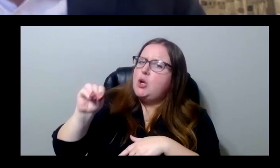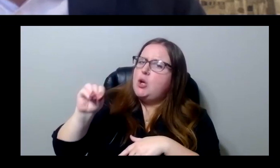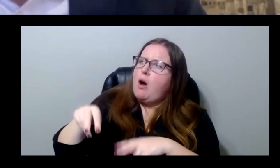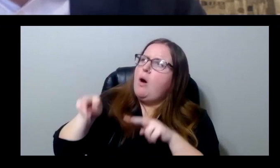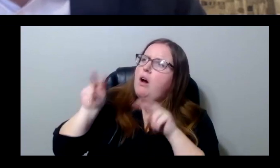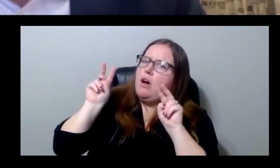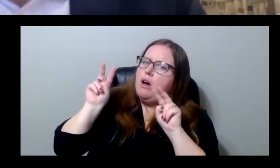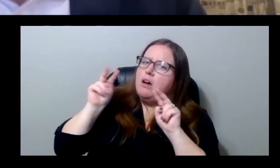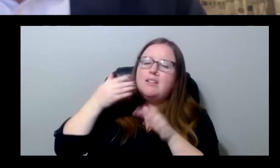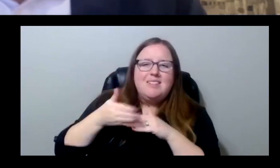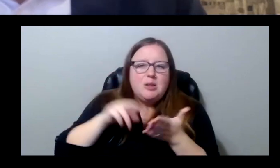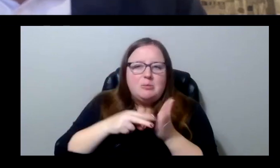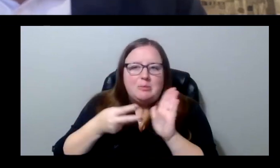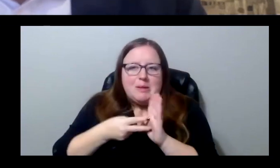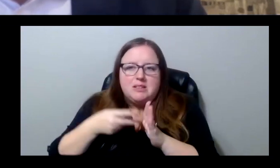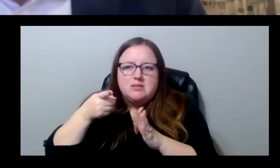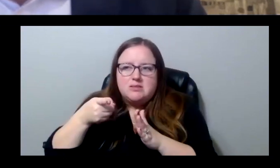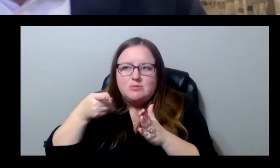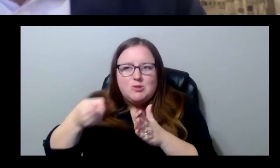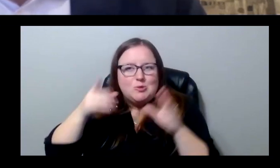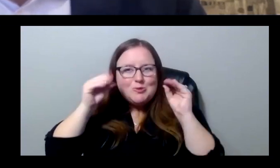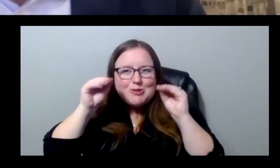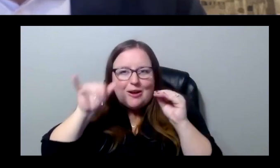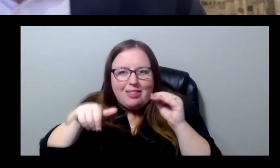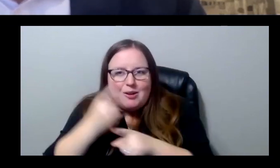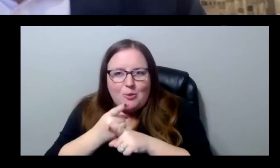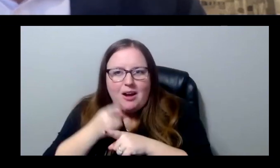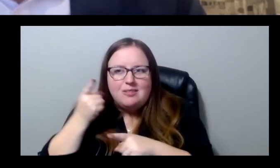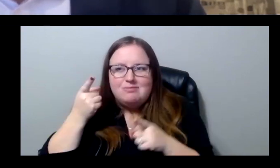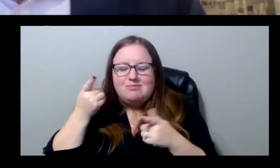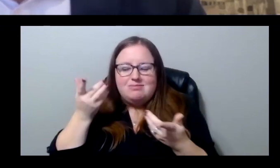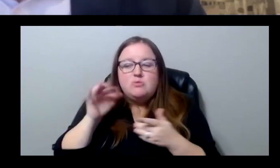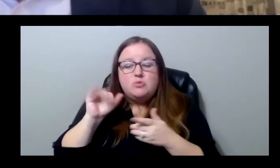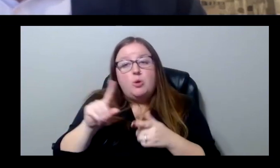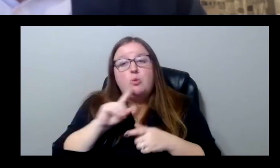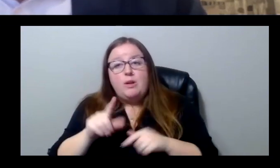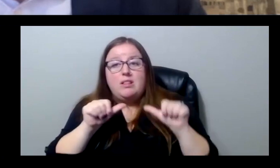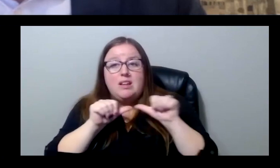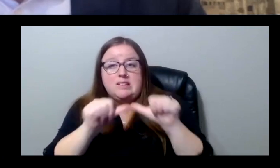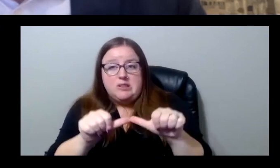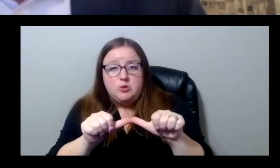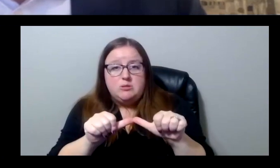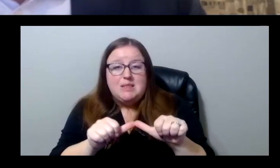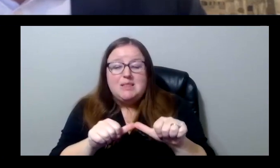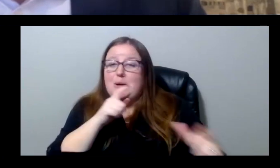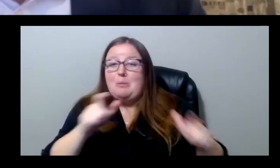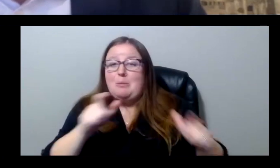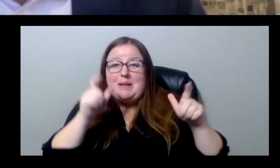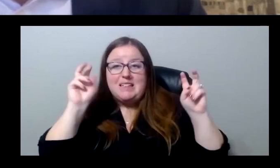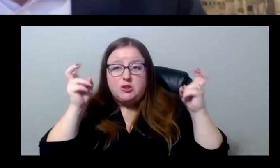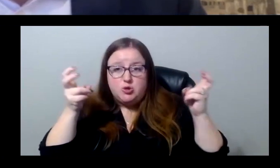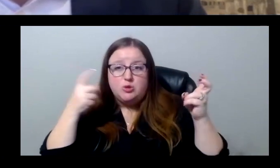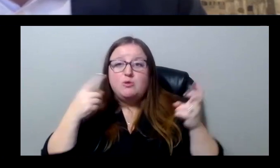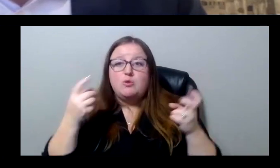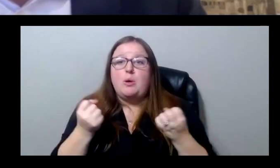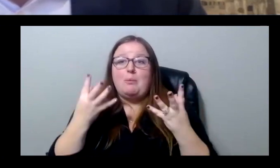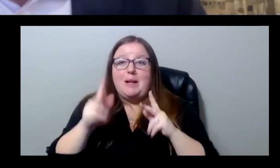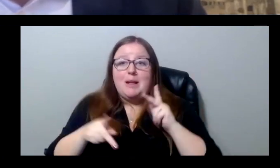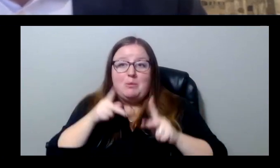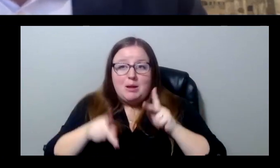life. So I think there's no question that my social work background comes to play there. That's